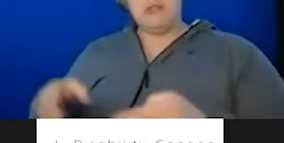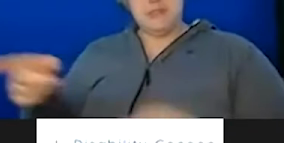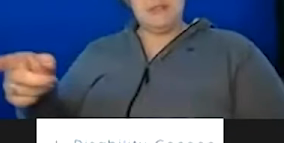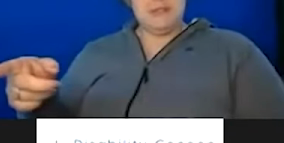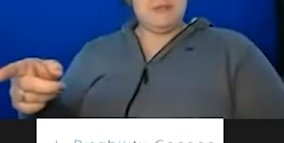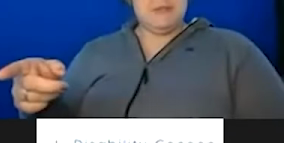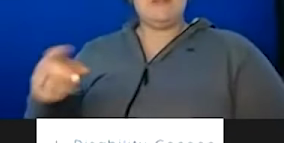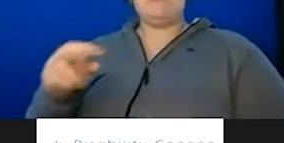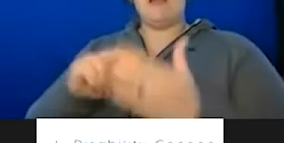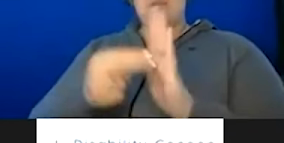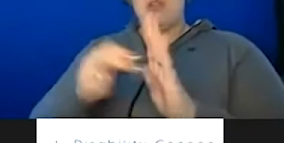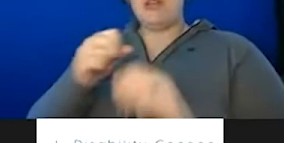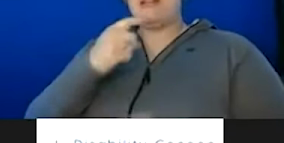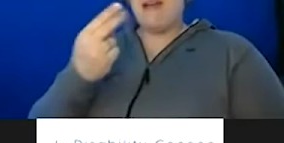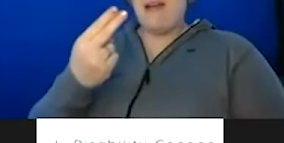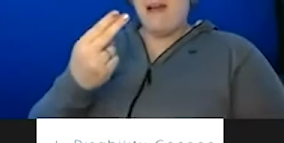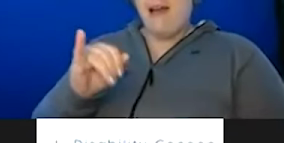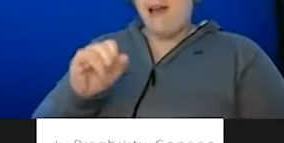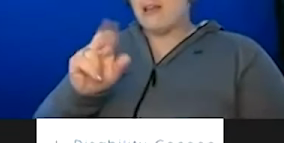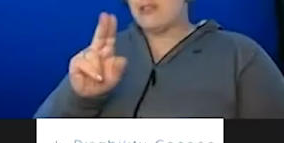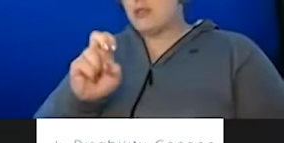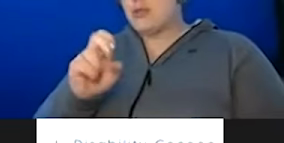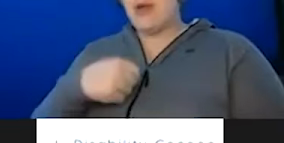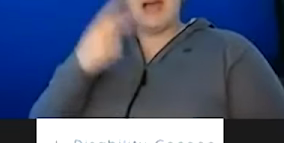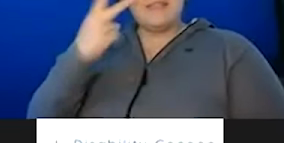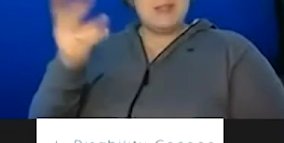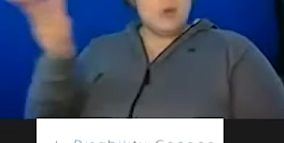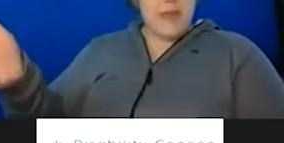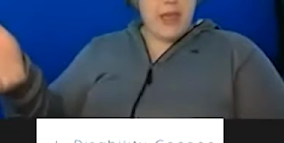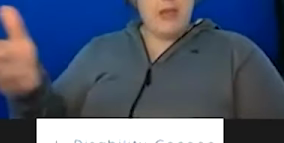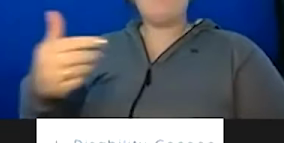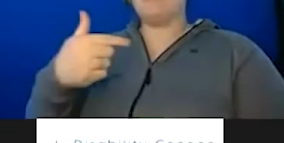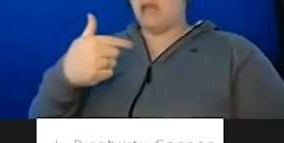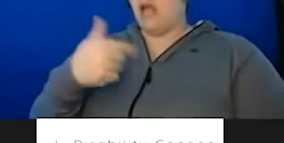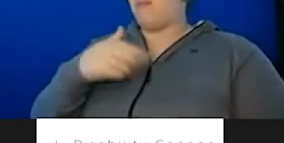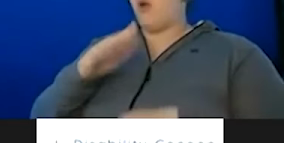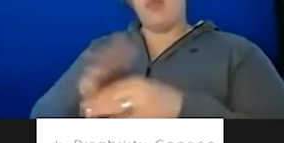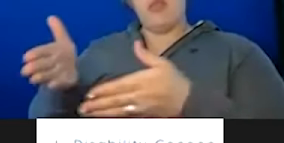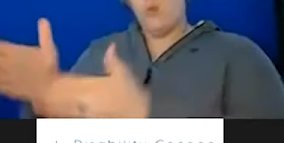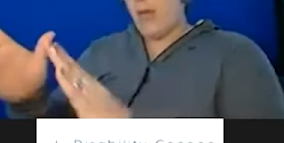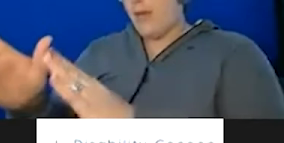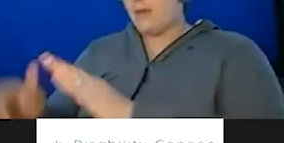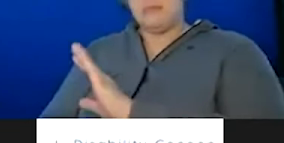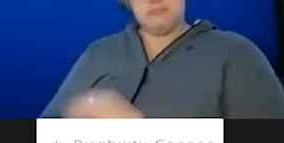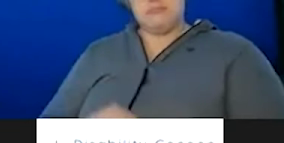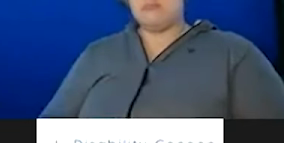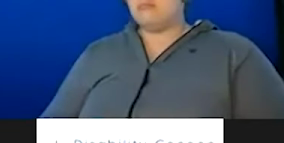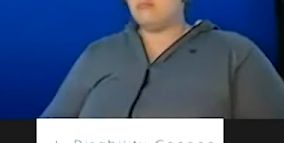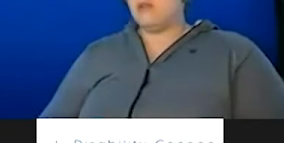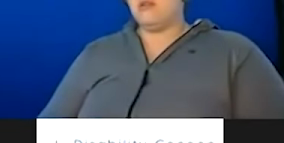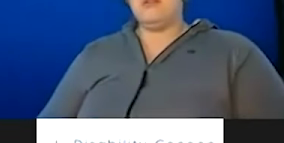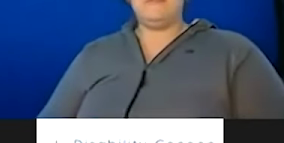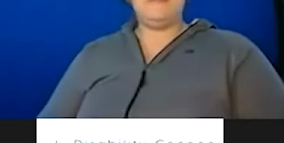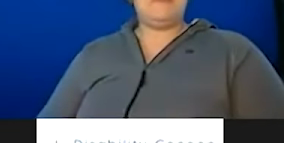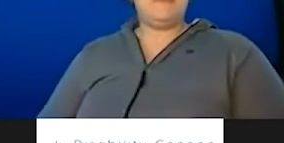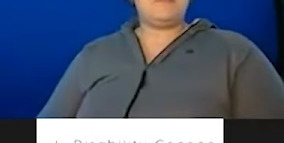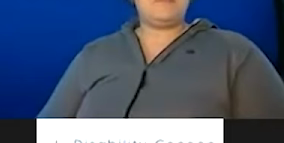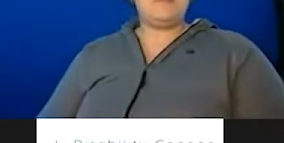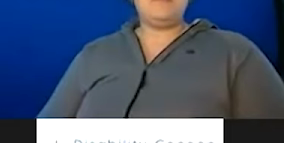say, "Hi, Sue, I see you there. I'm on my way." Or punch this code